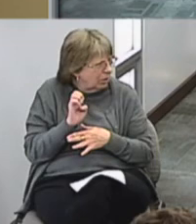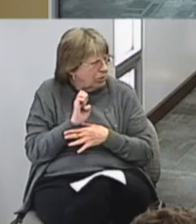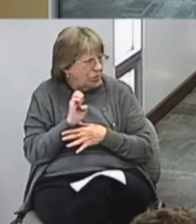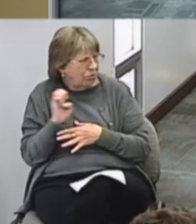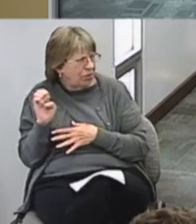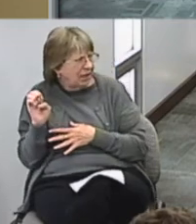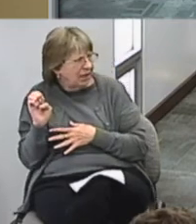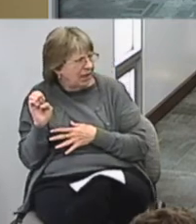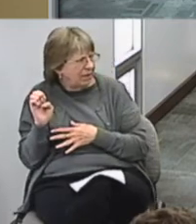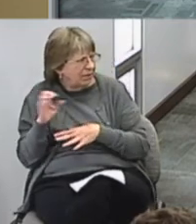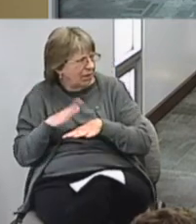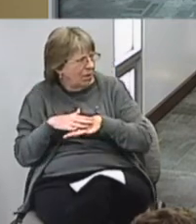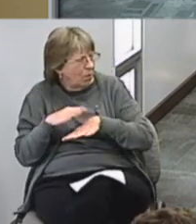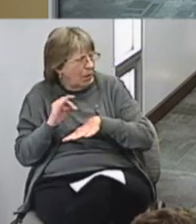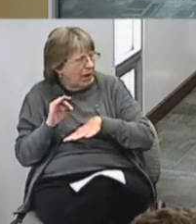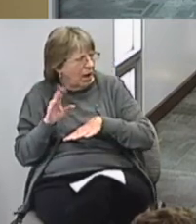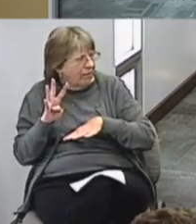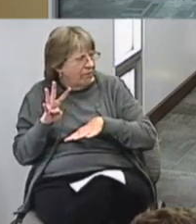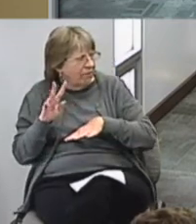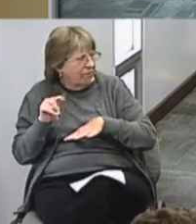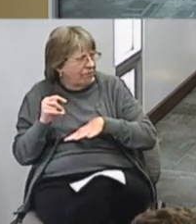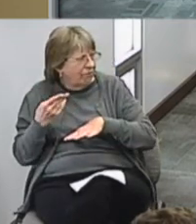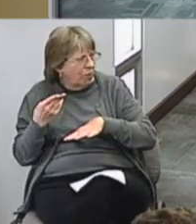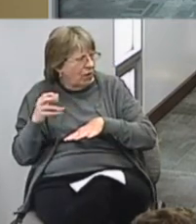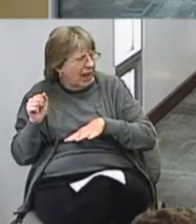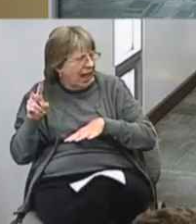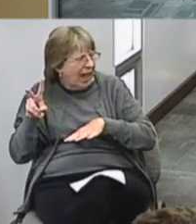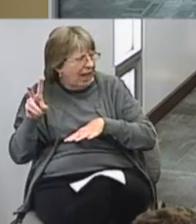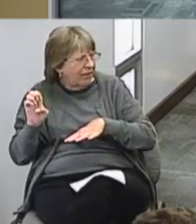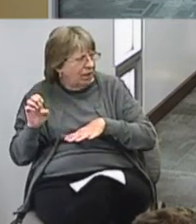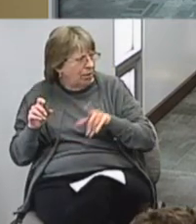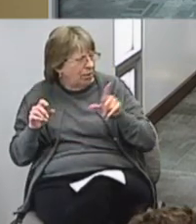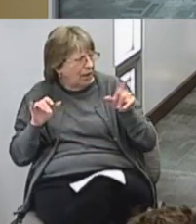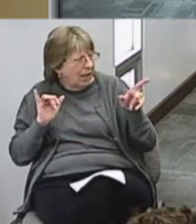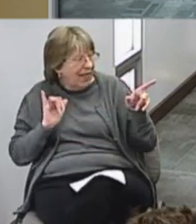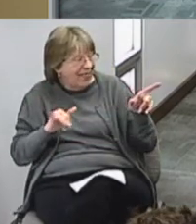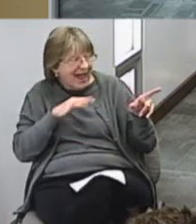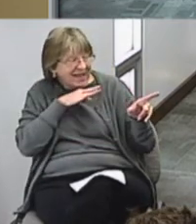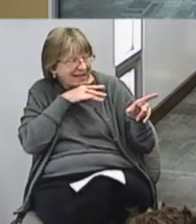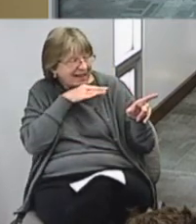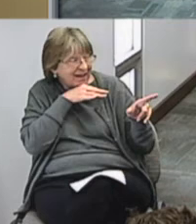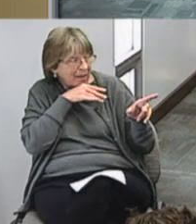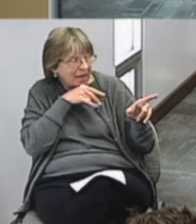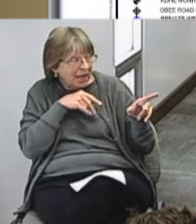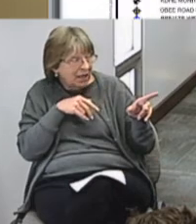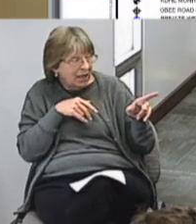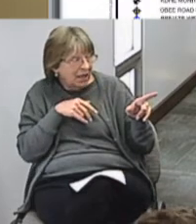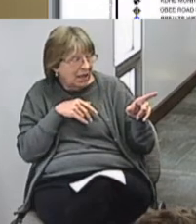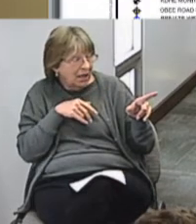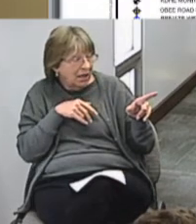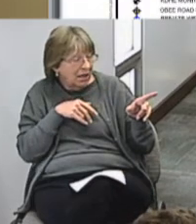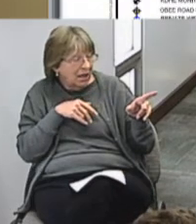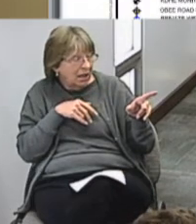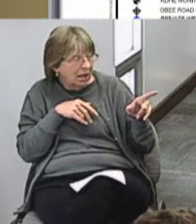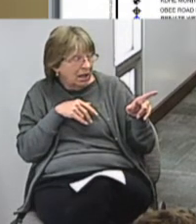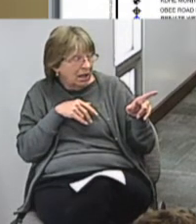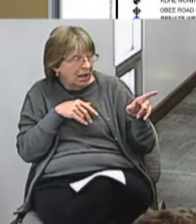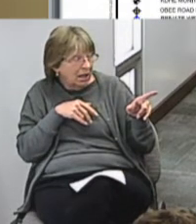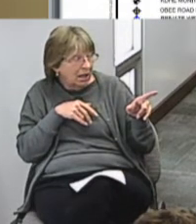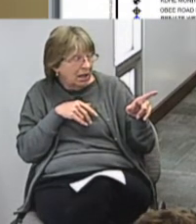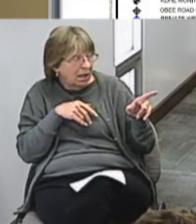of 4th Avenue. Yeah. But that area isn't contaminated? Well, But they're on